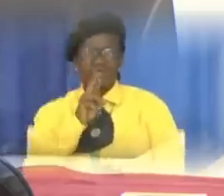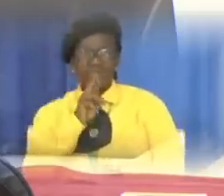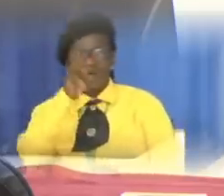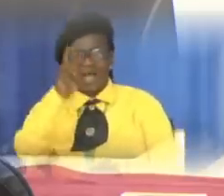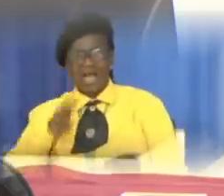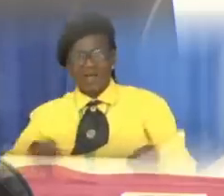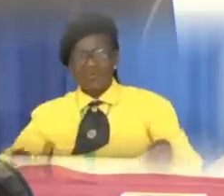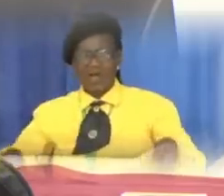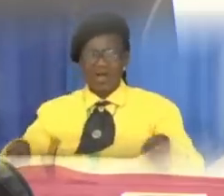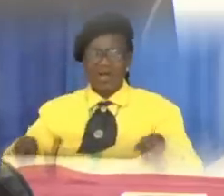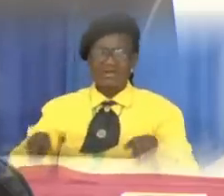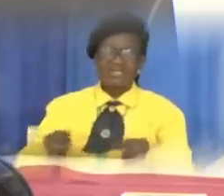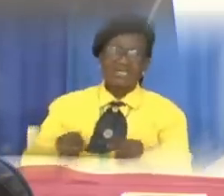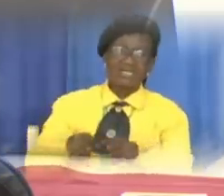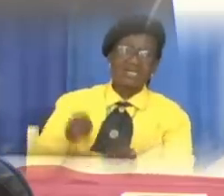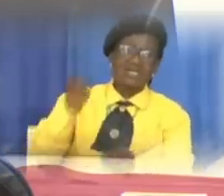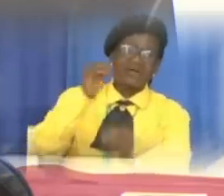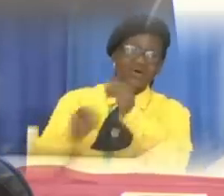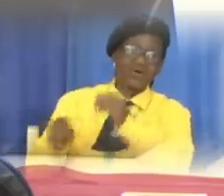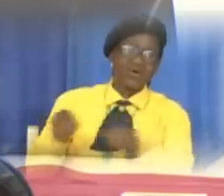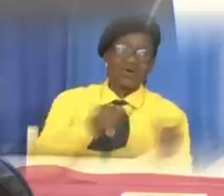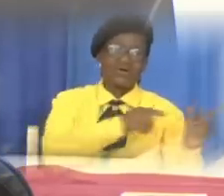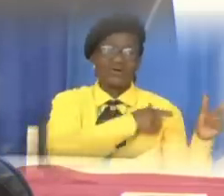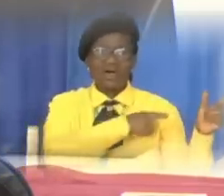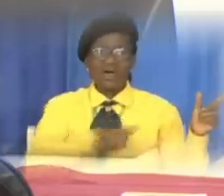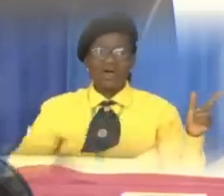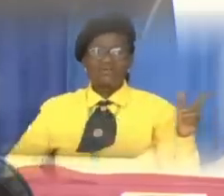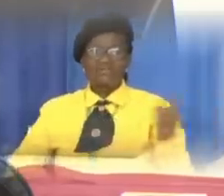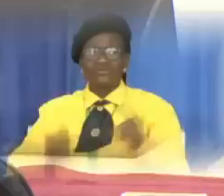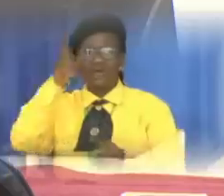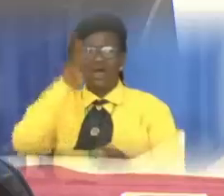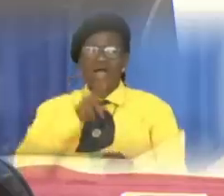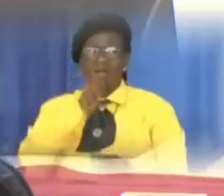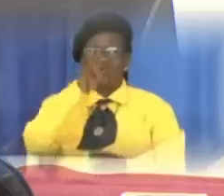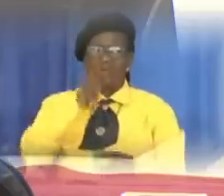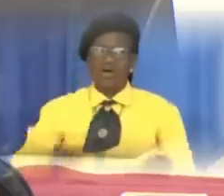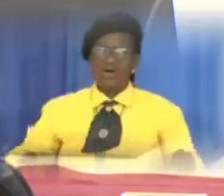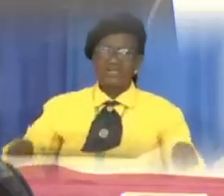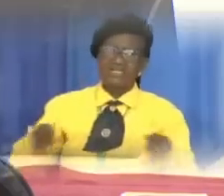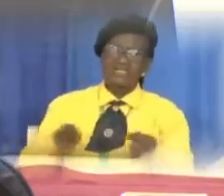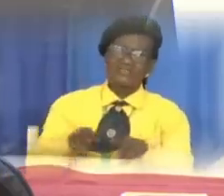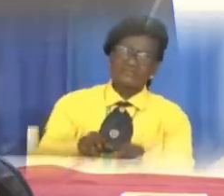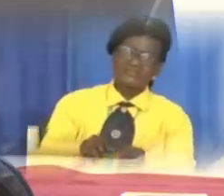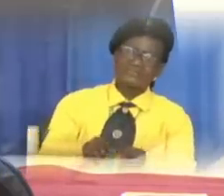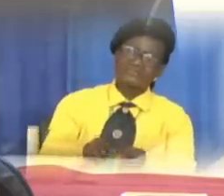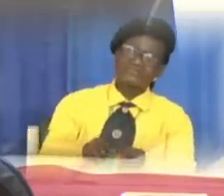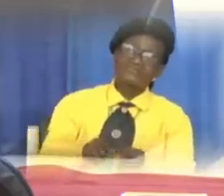glorified. You are worthy, my Lord, you are worthy.